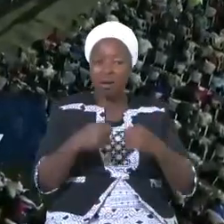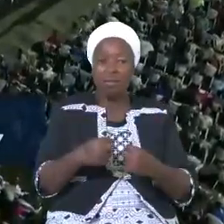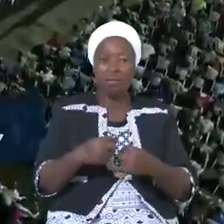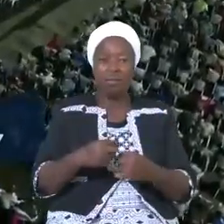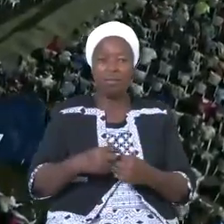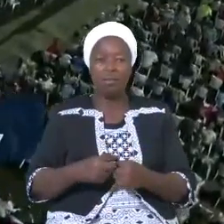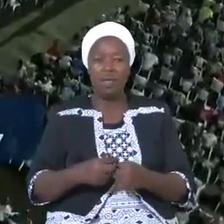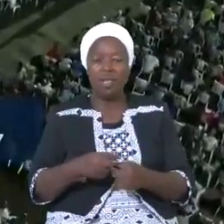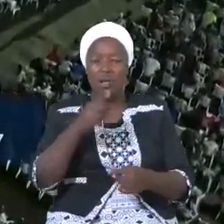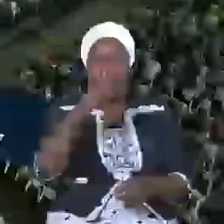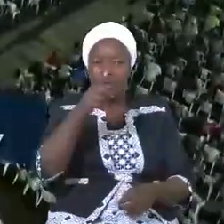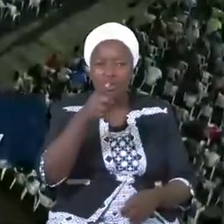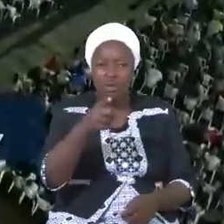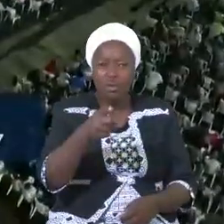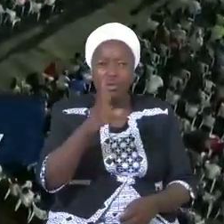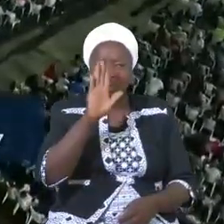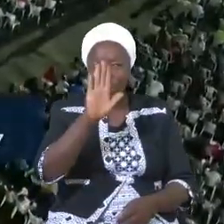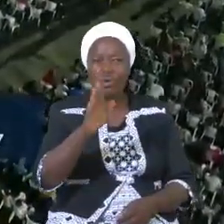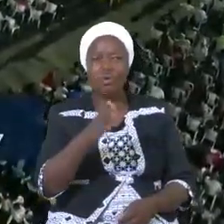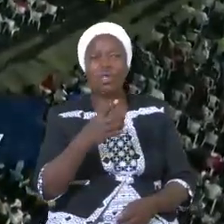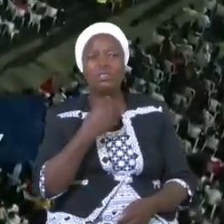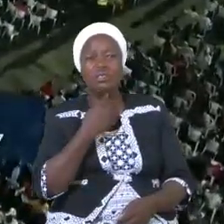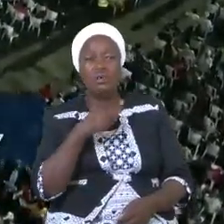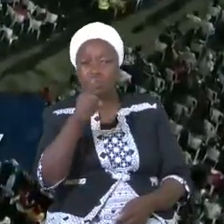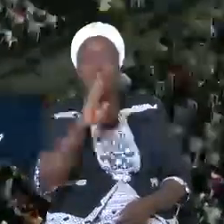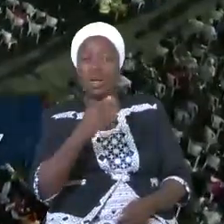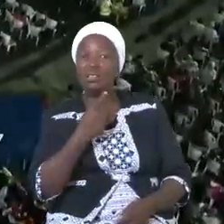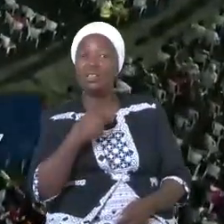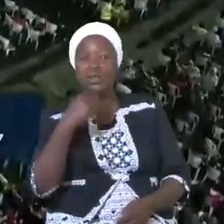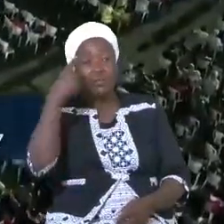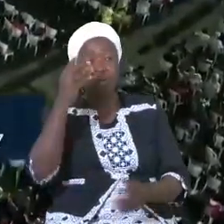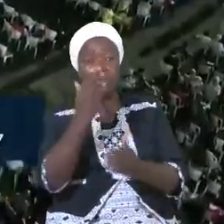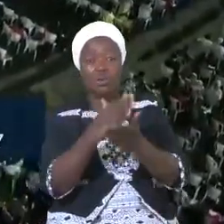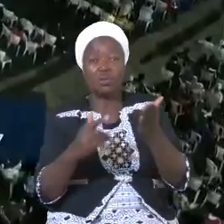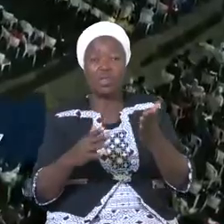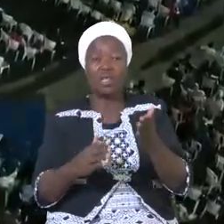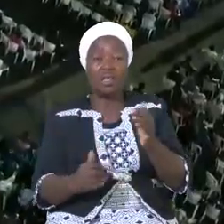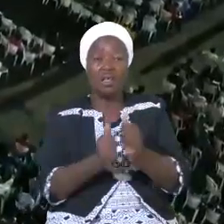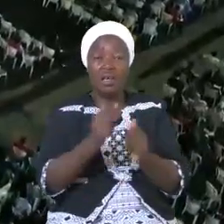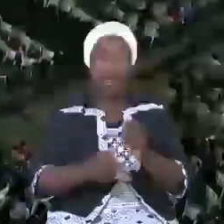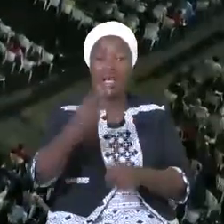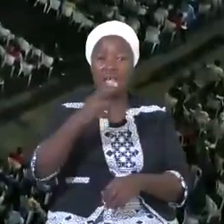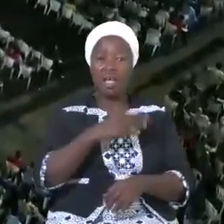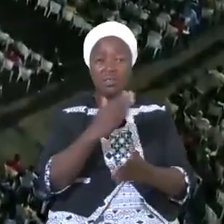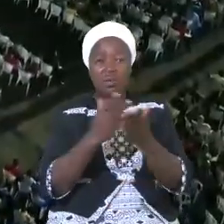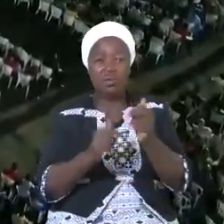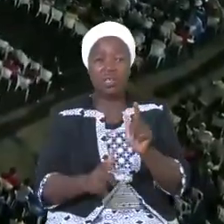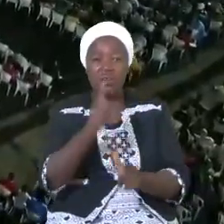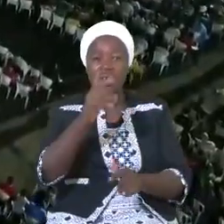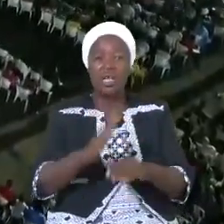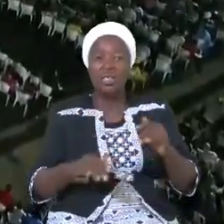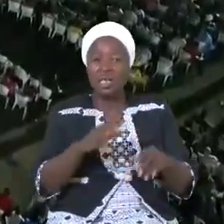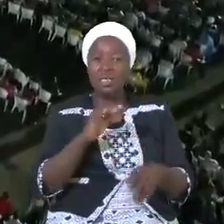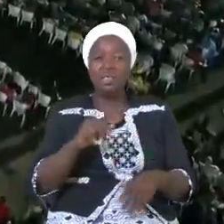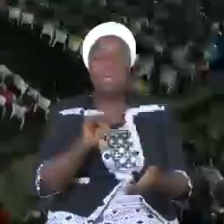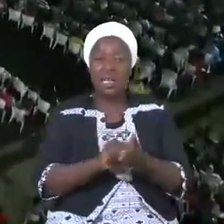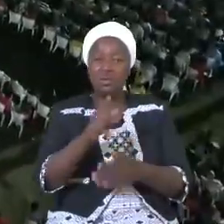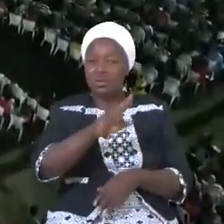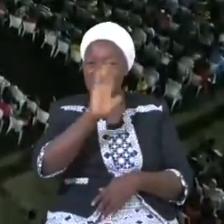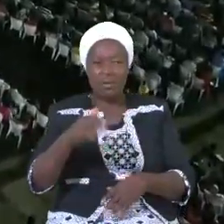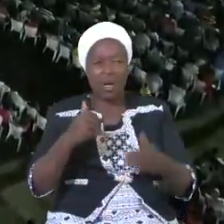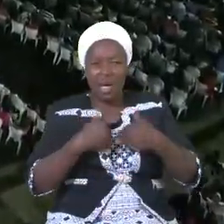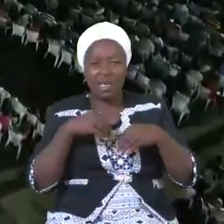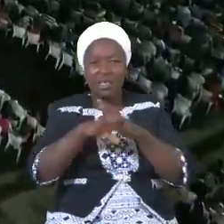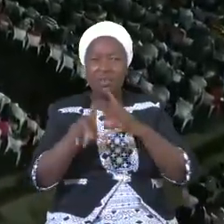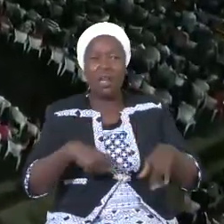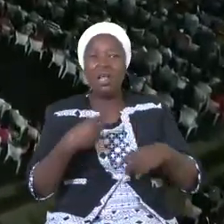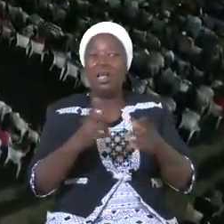you your searching for something higher something greater that you ever had in your life and you